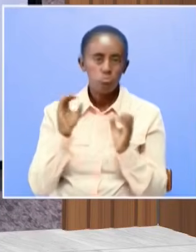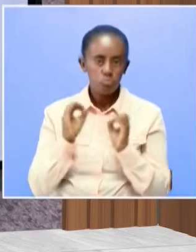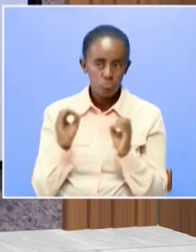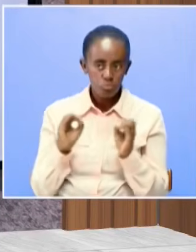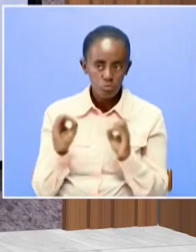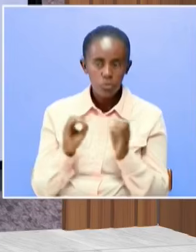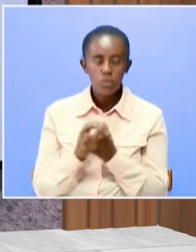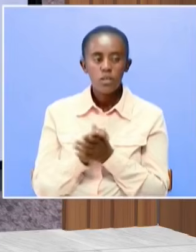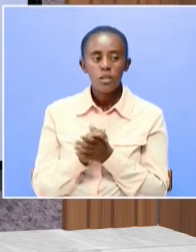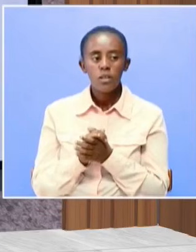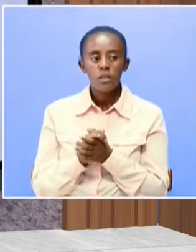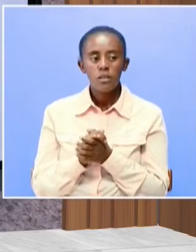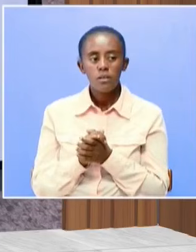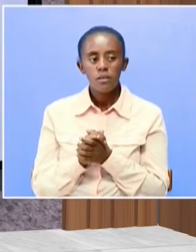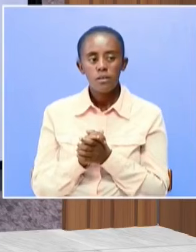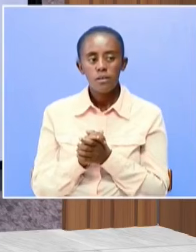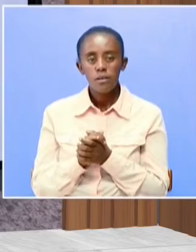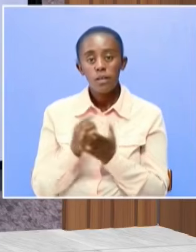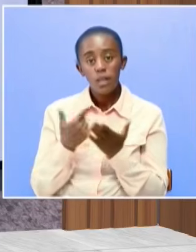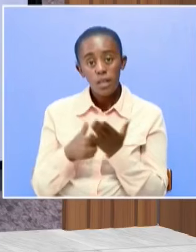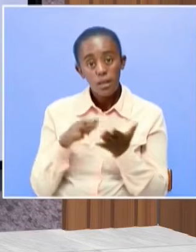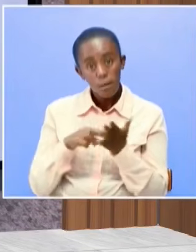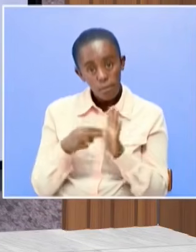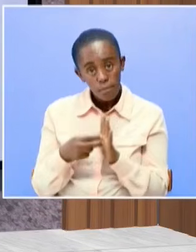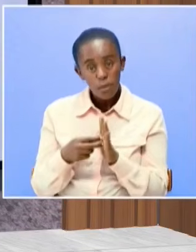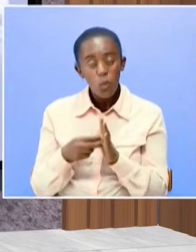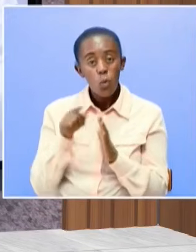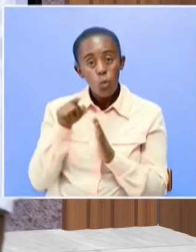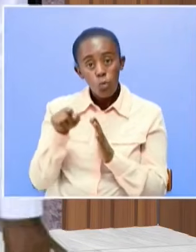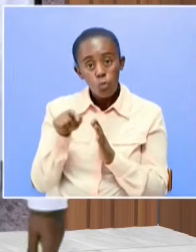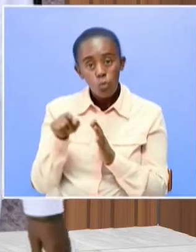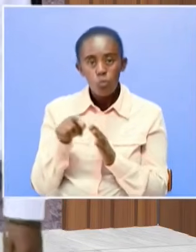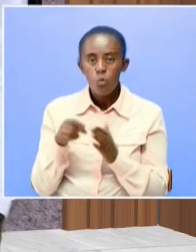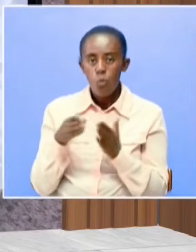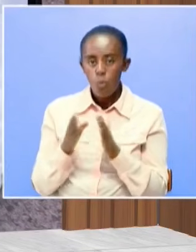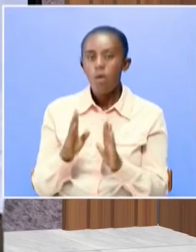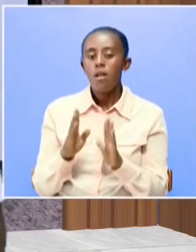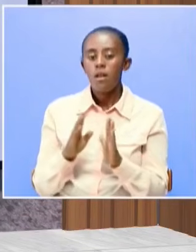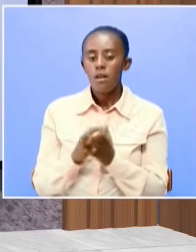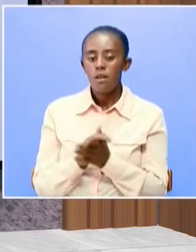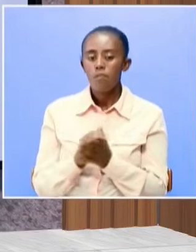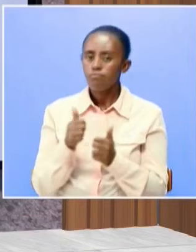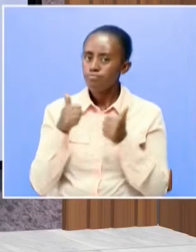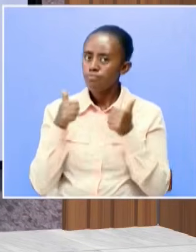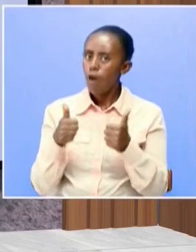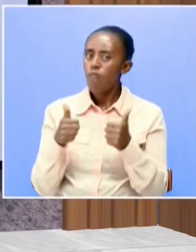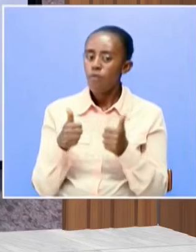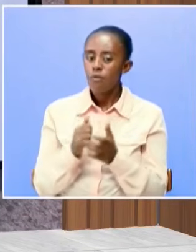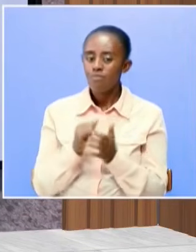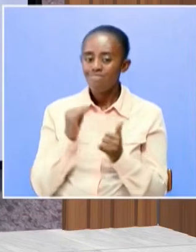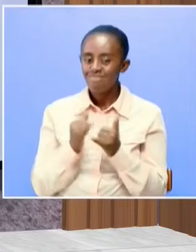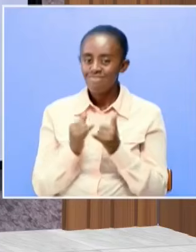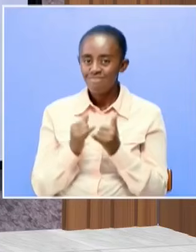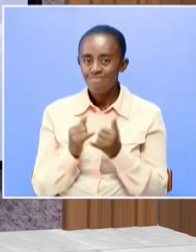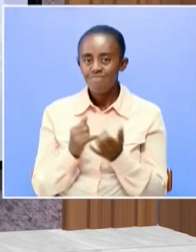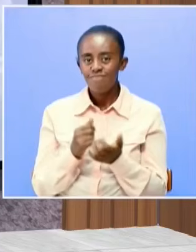without her consent. This means without her willing. Bravo. What about